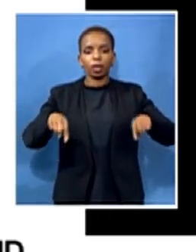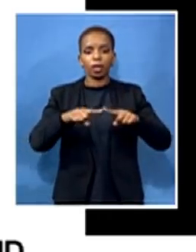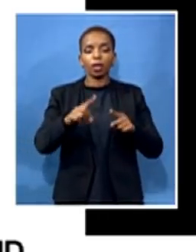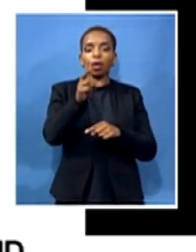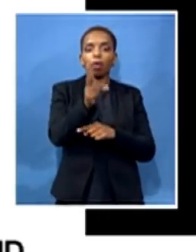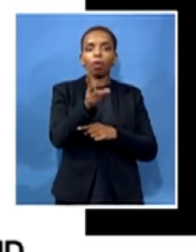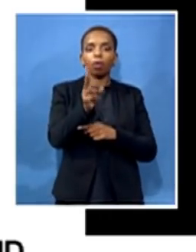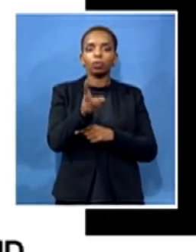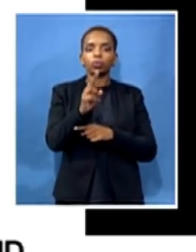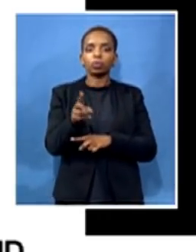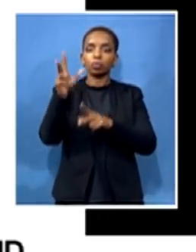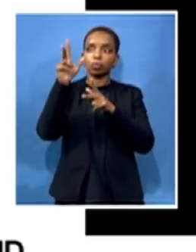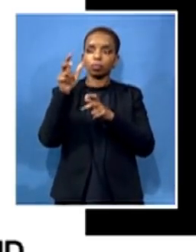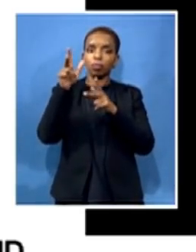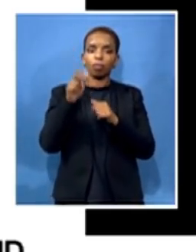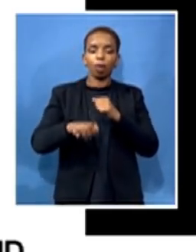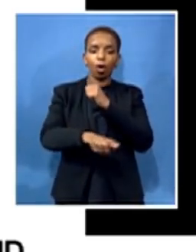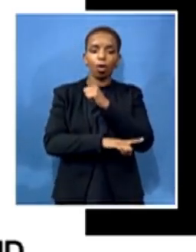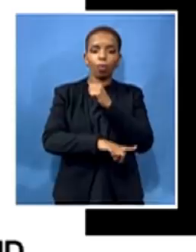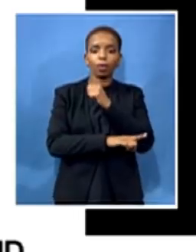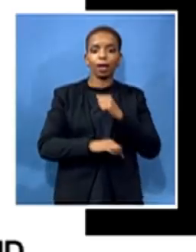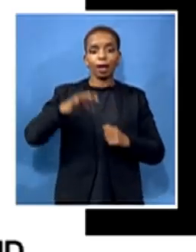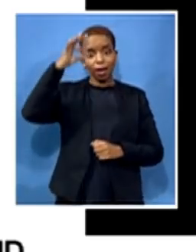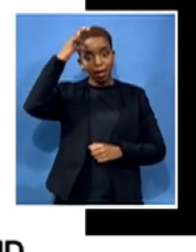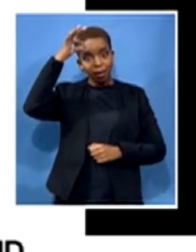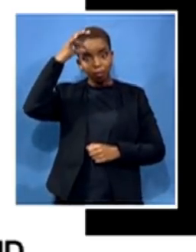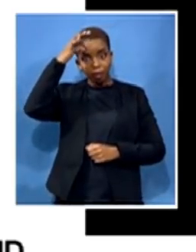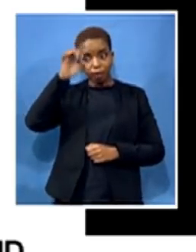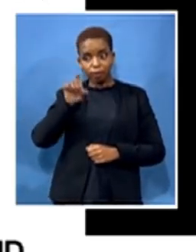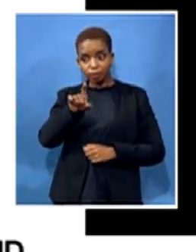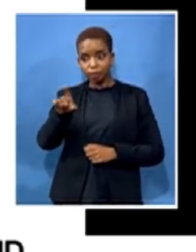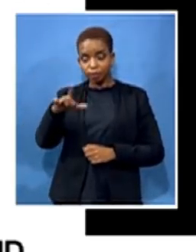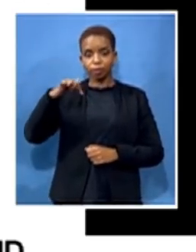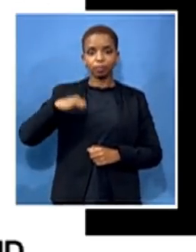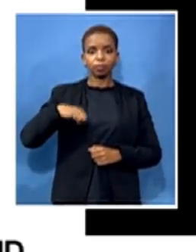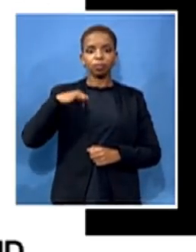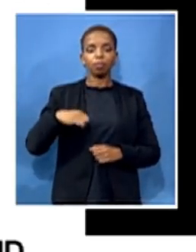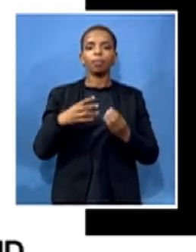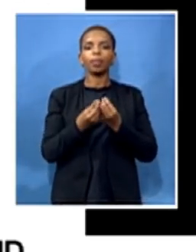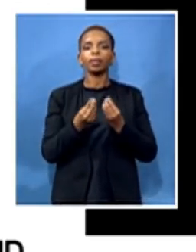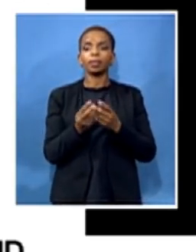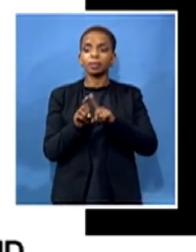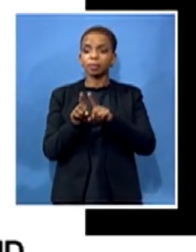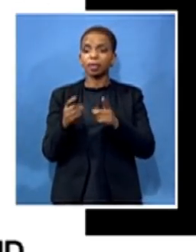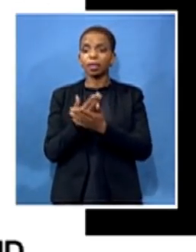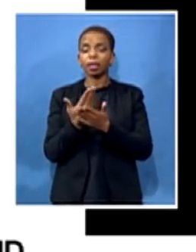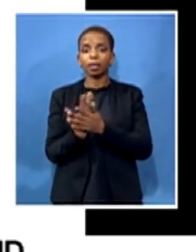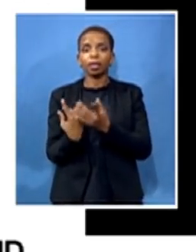in terms of what they can do at different times, and different